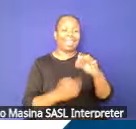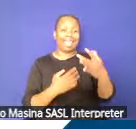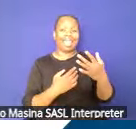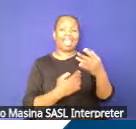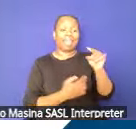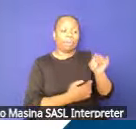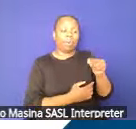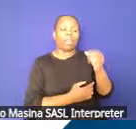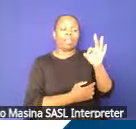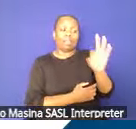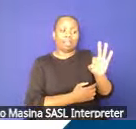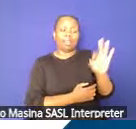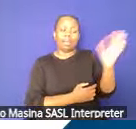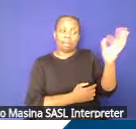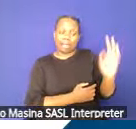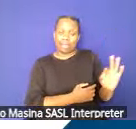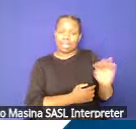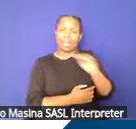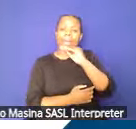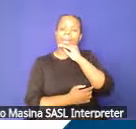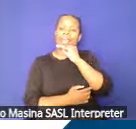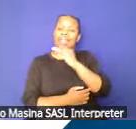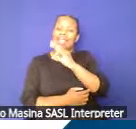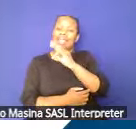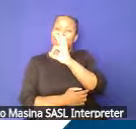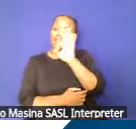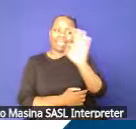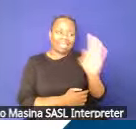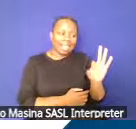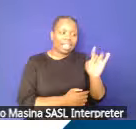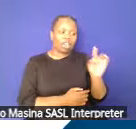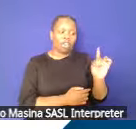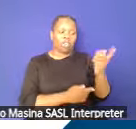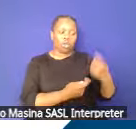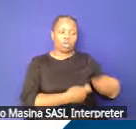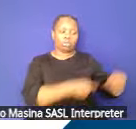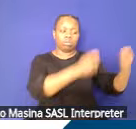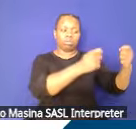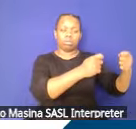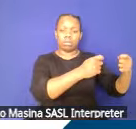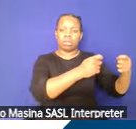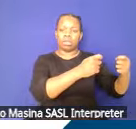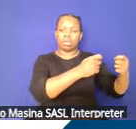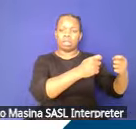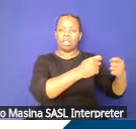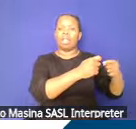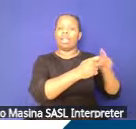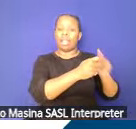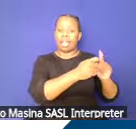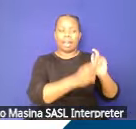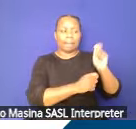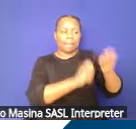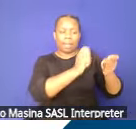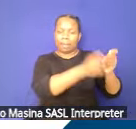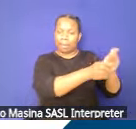33.33%. In other words, a third of your expenses incurred and paid.